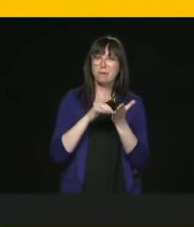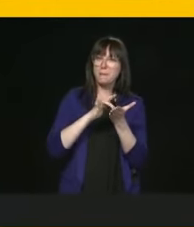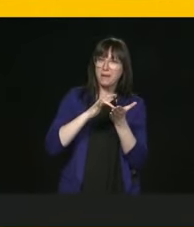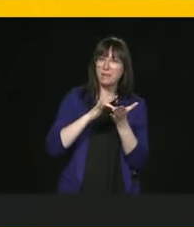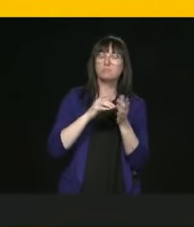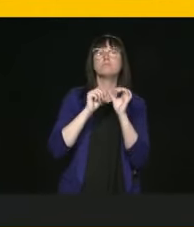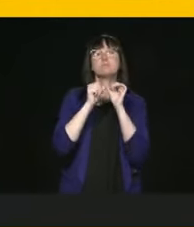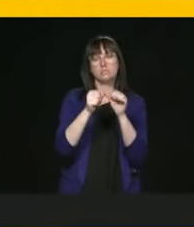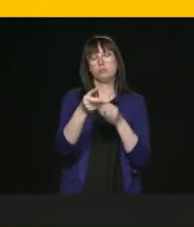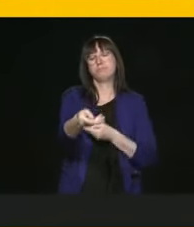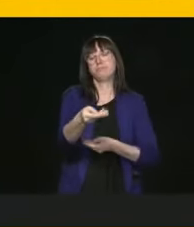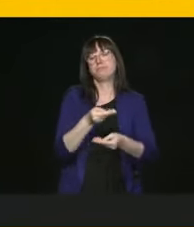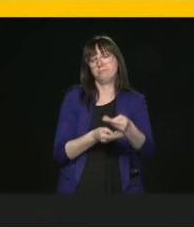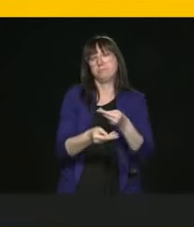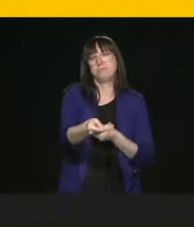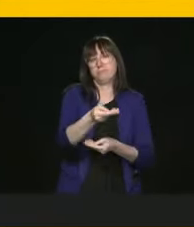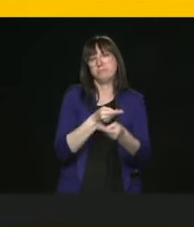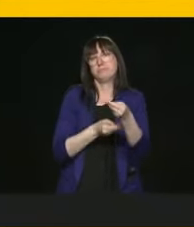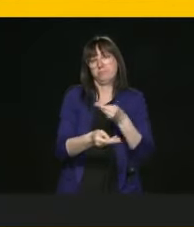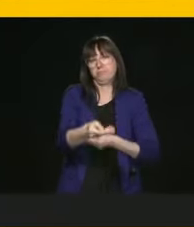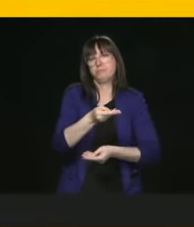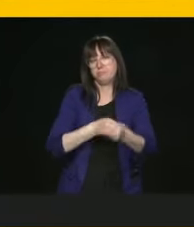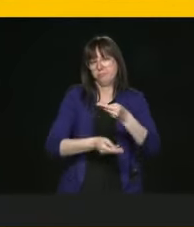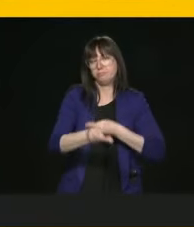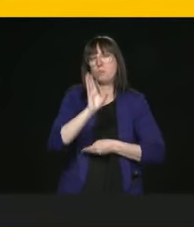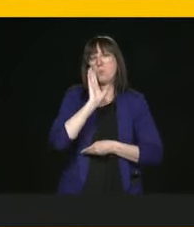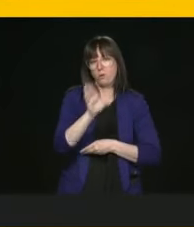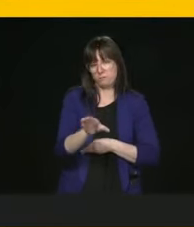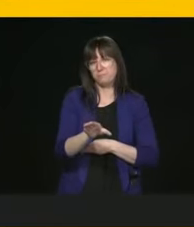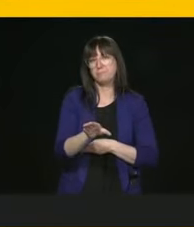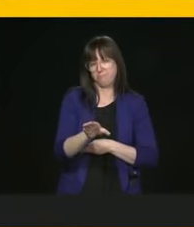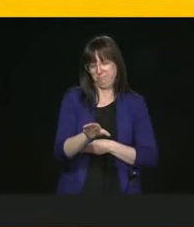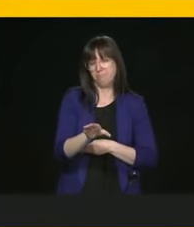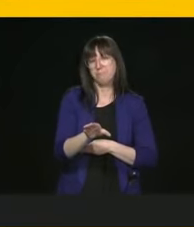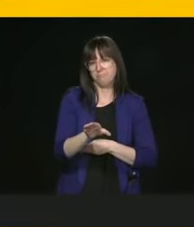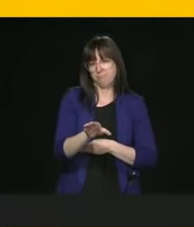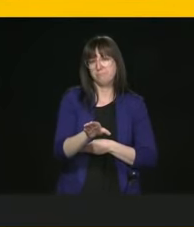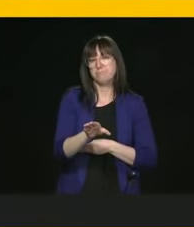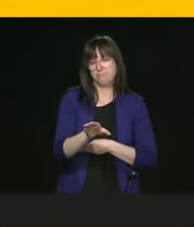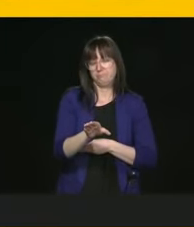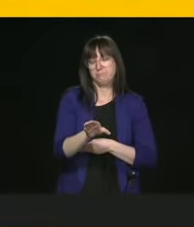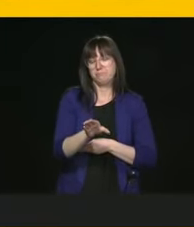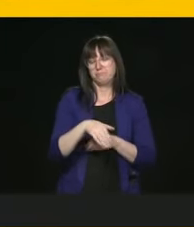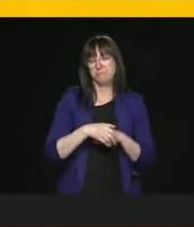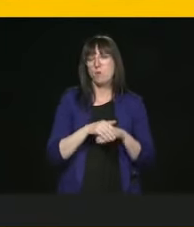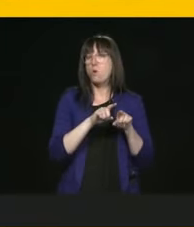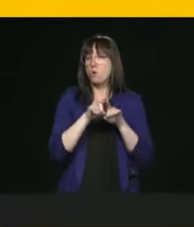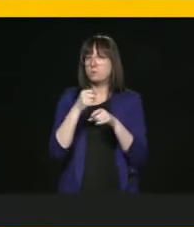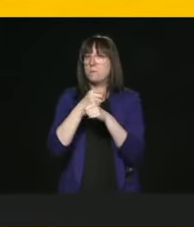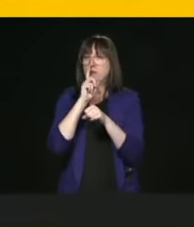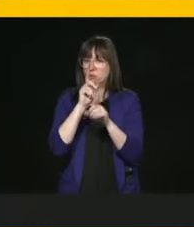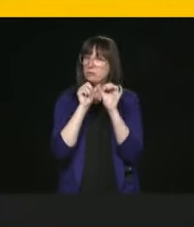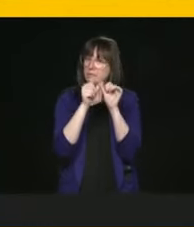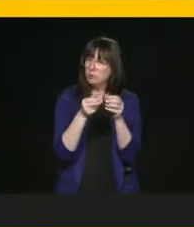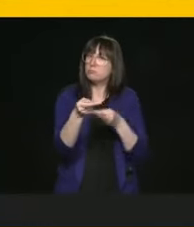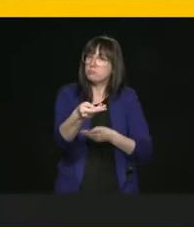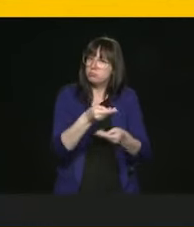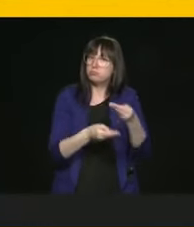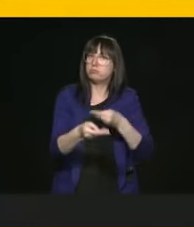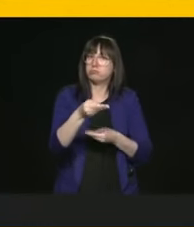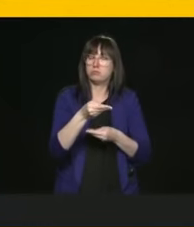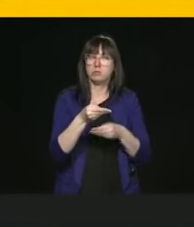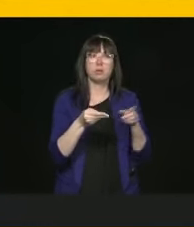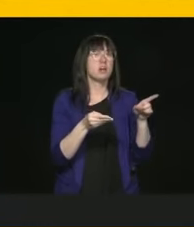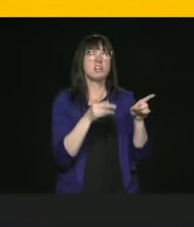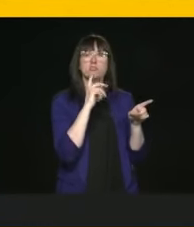border between our two countries, and that's what we will continue to ensure. Agreement is the same terms, just extended